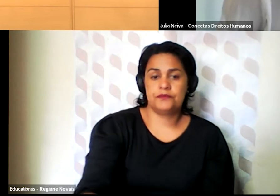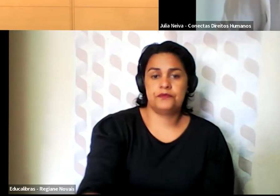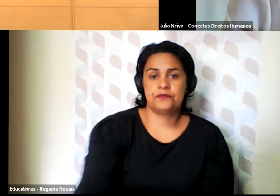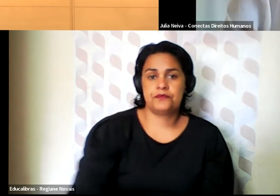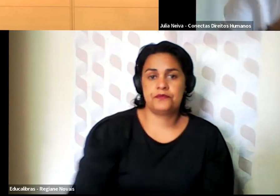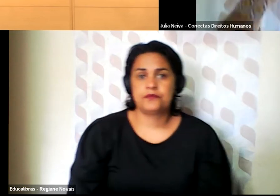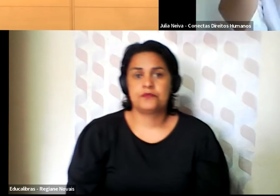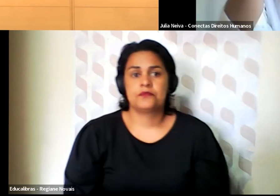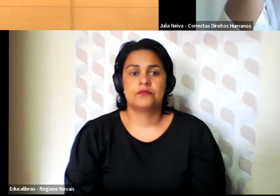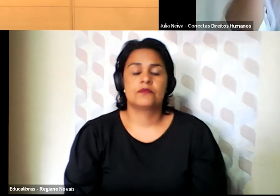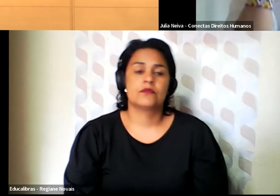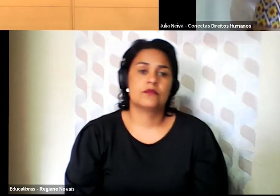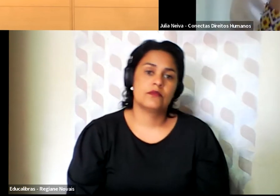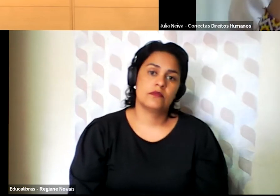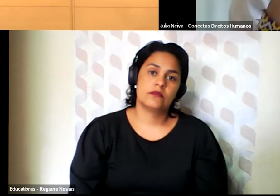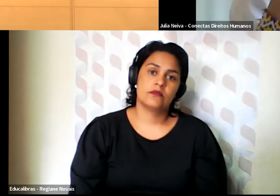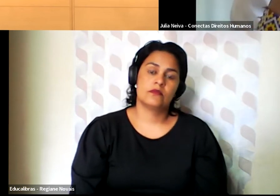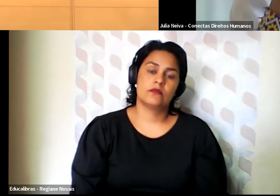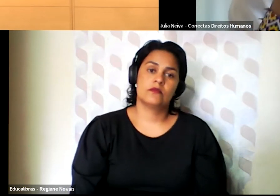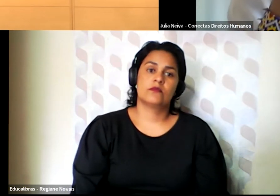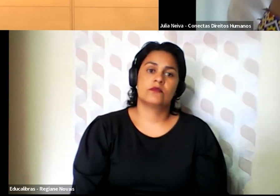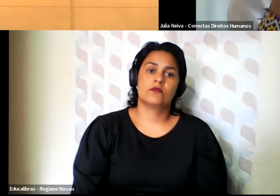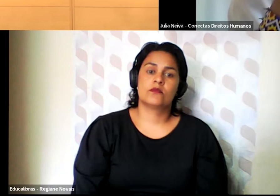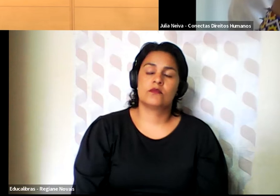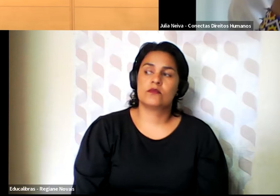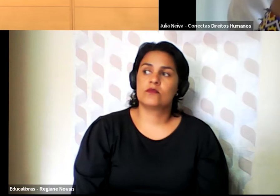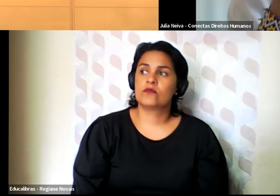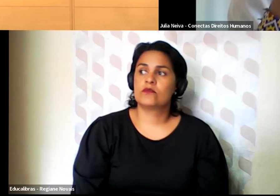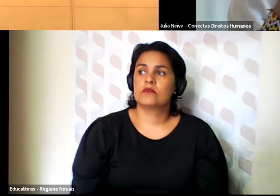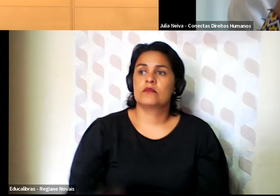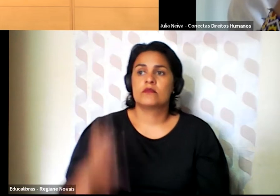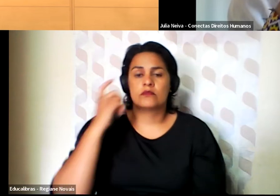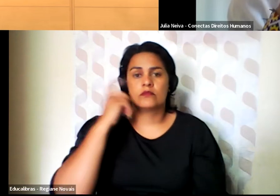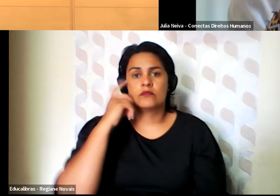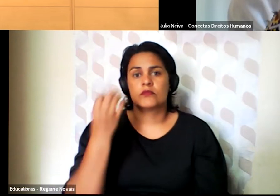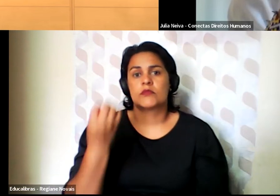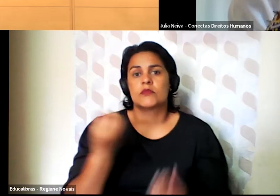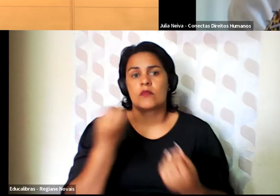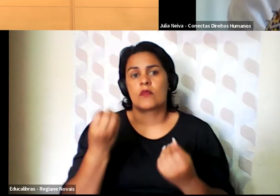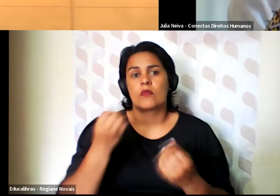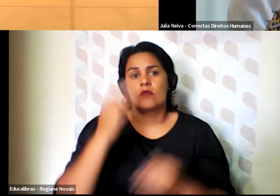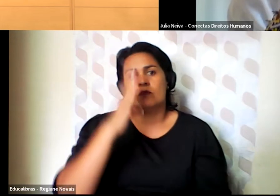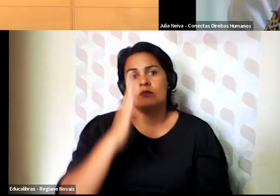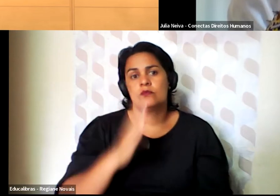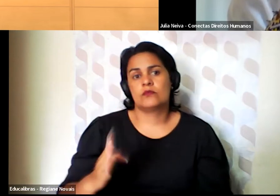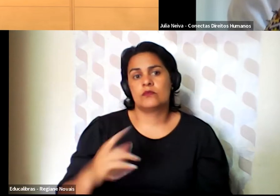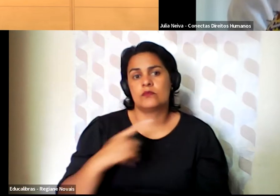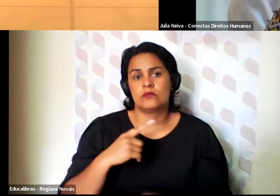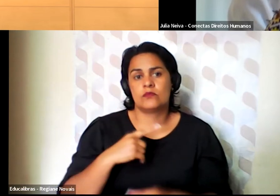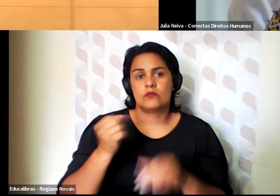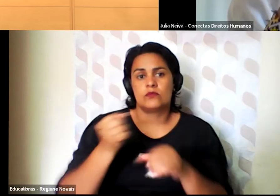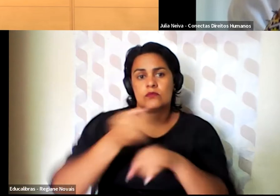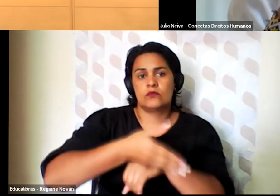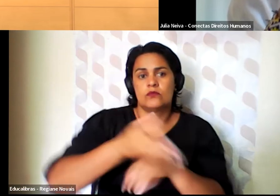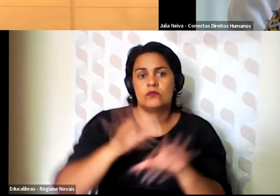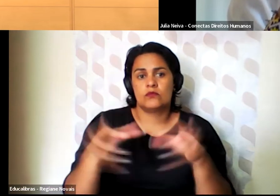of how Brazil has to be in line with OCDE, but is it a point or another in which Brazil would rather not go the